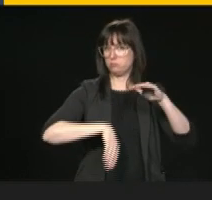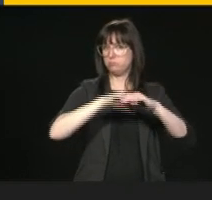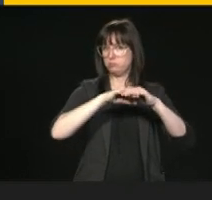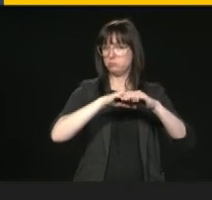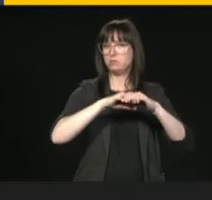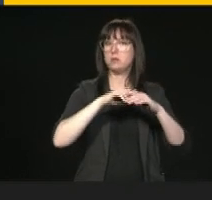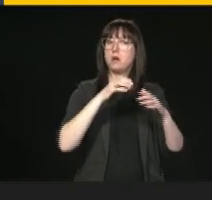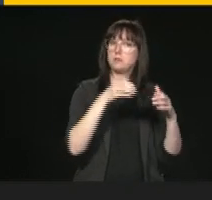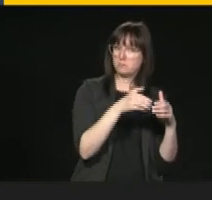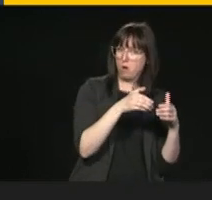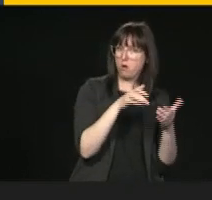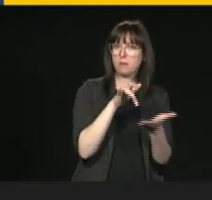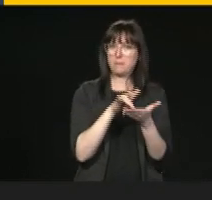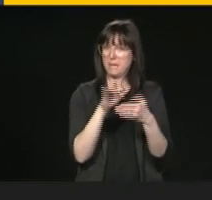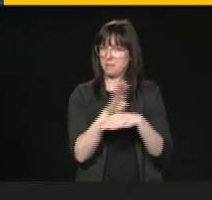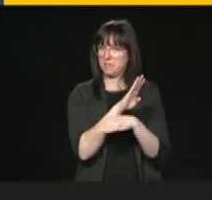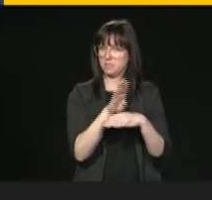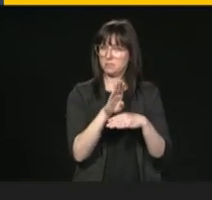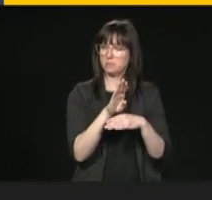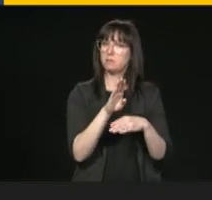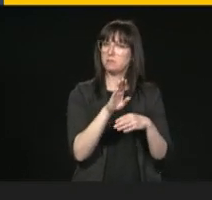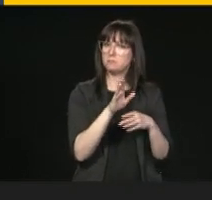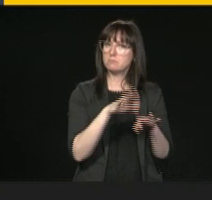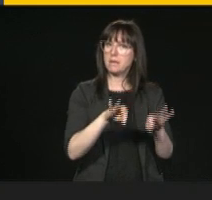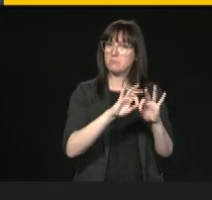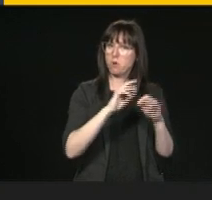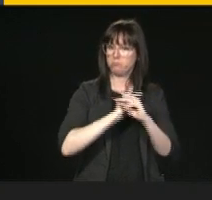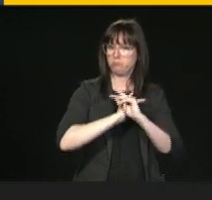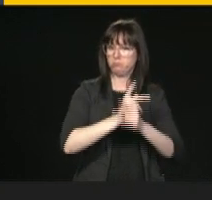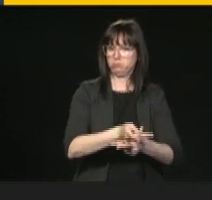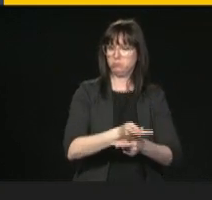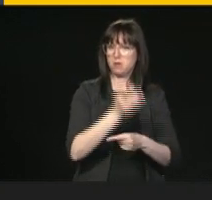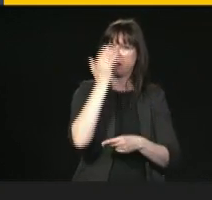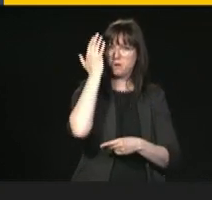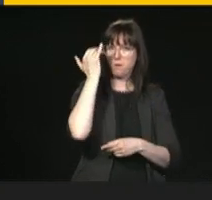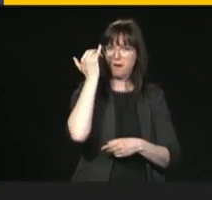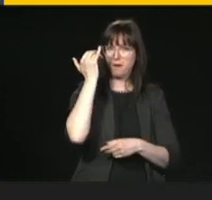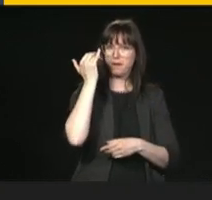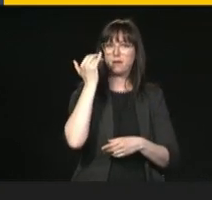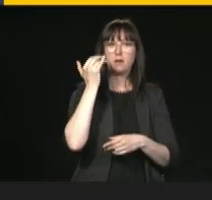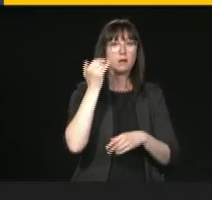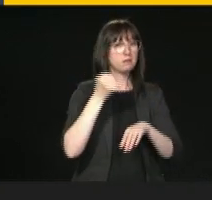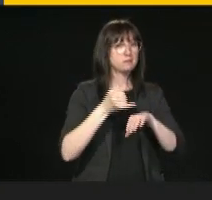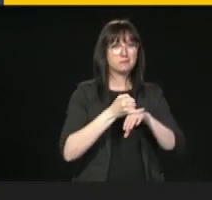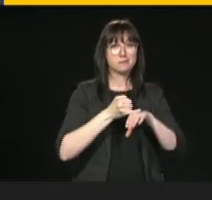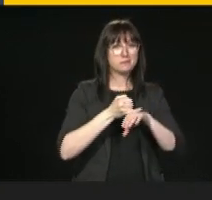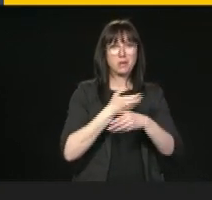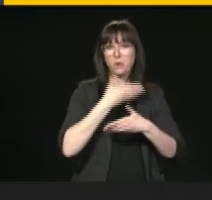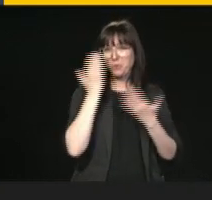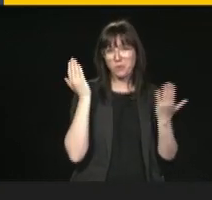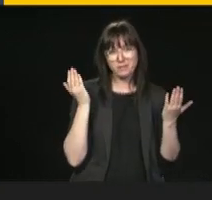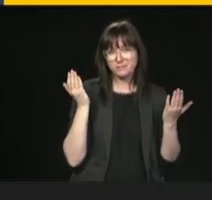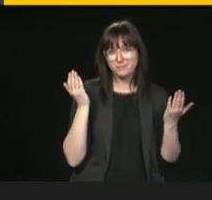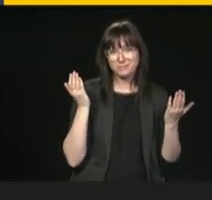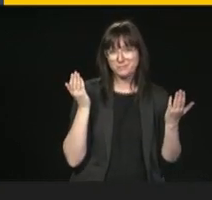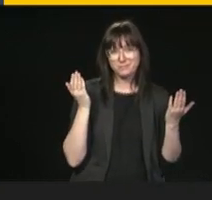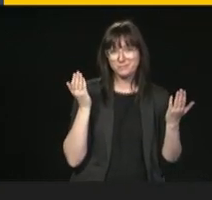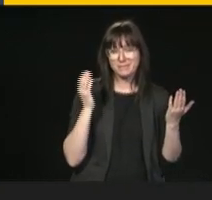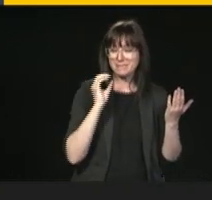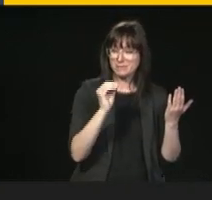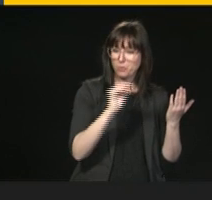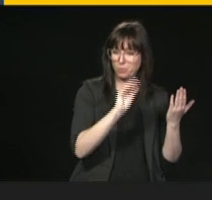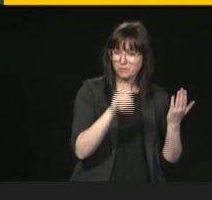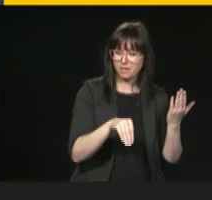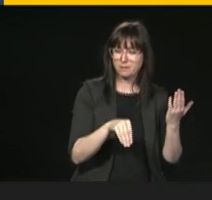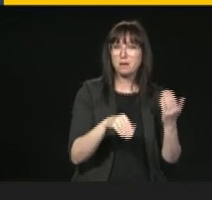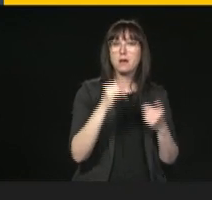because it's an interest-free loan, and if the small and medium-sized businesses repay the